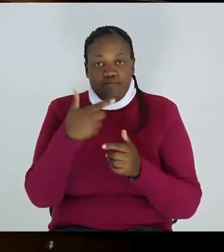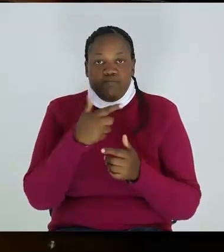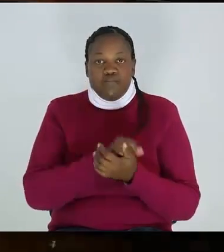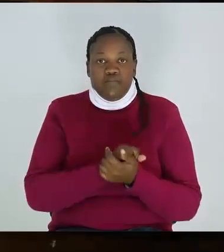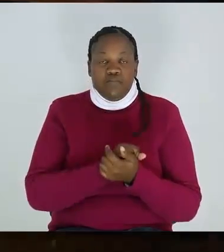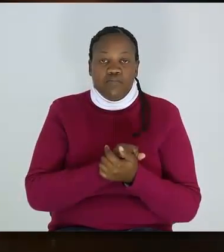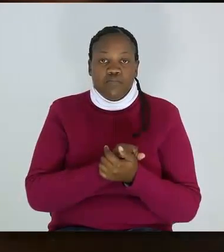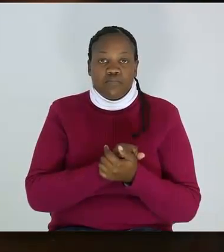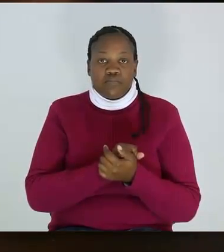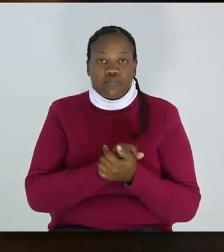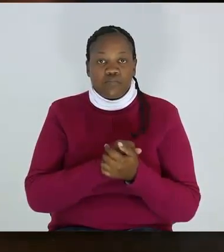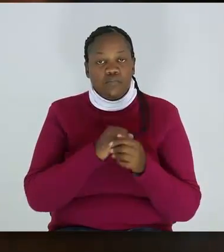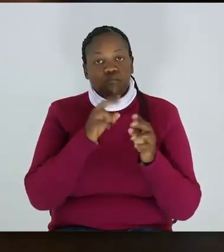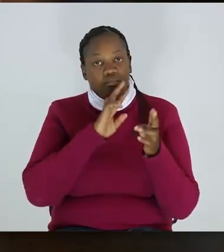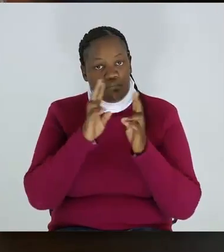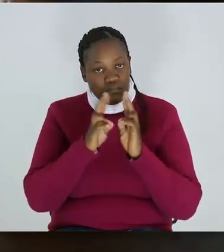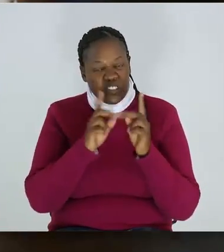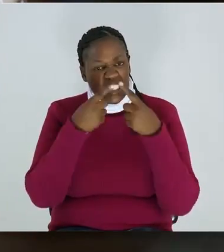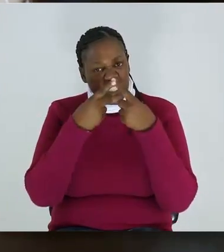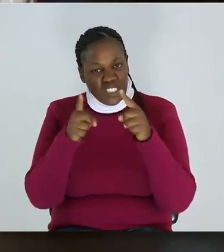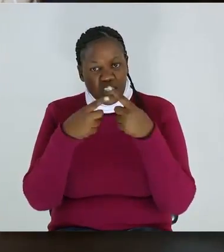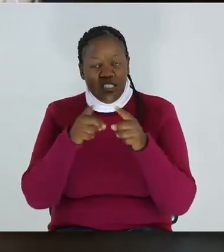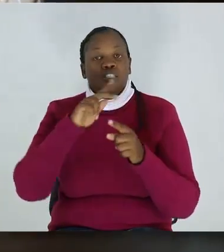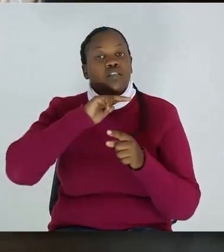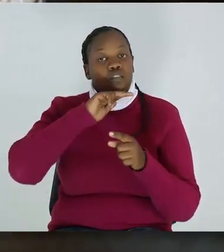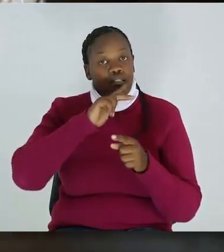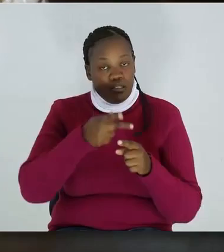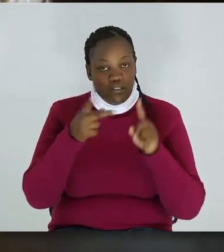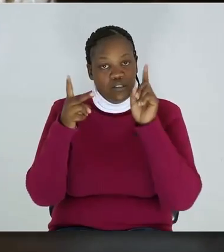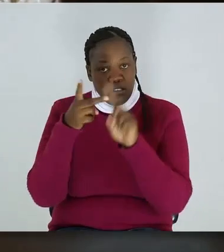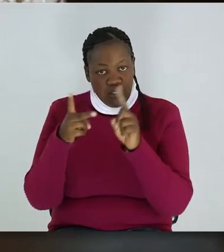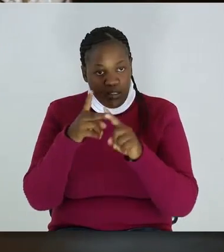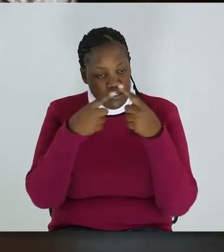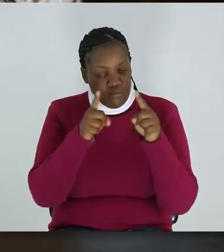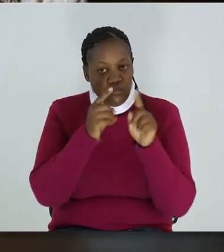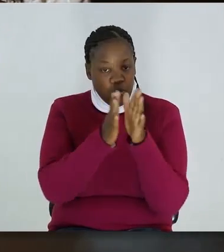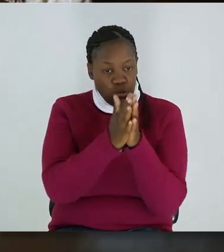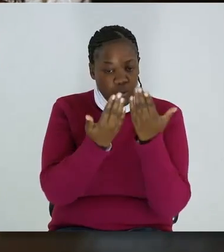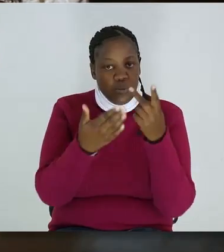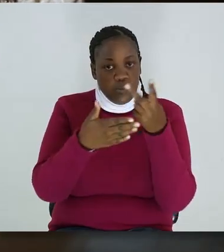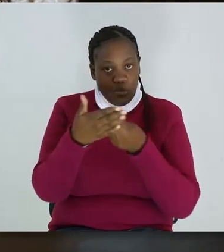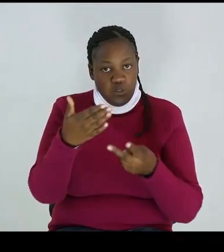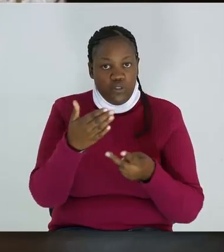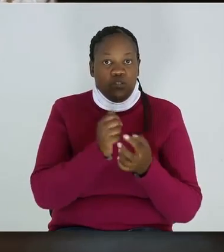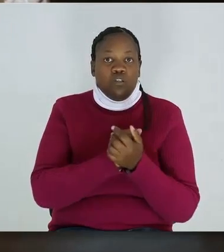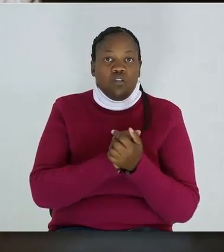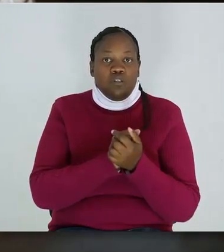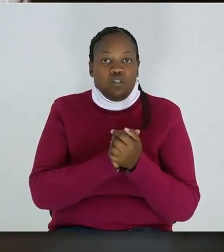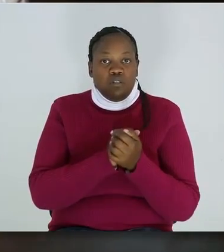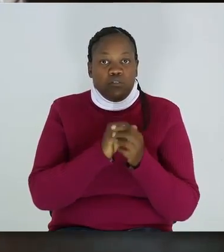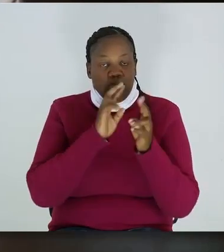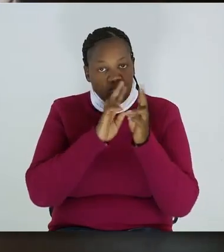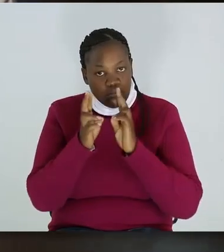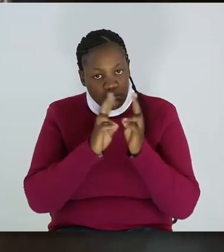Betsy. Viewers, so far we have looked at the different types of poems and the different types of novels. Now let us take